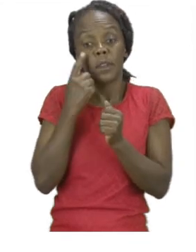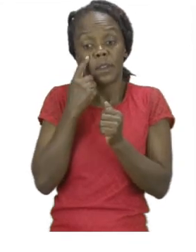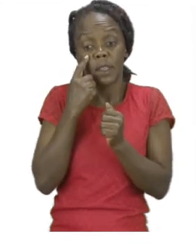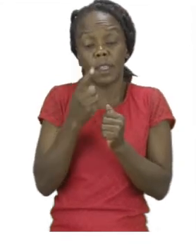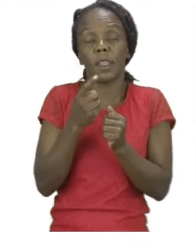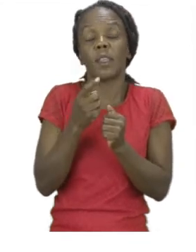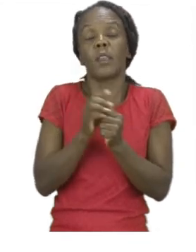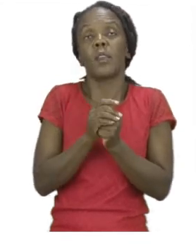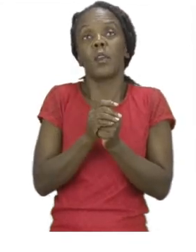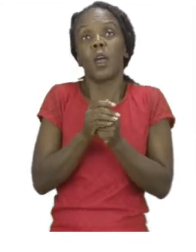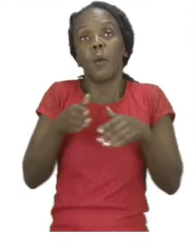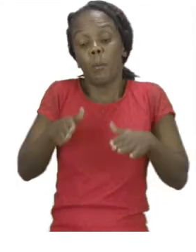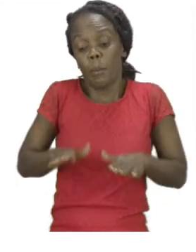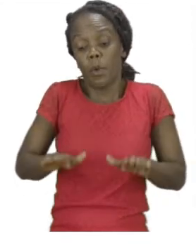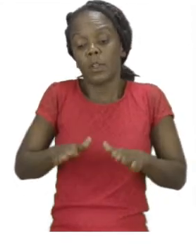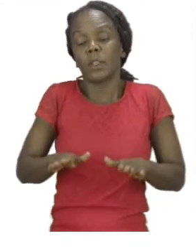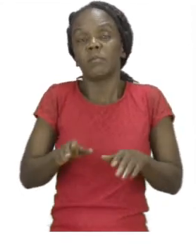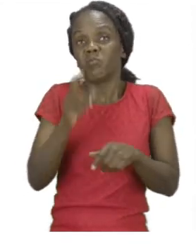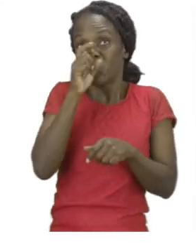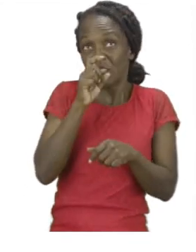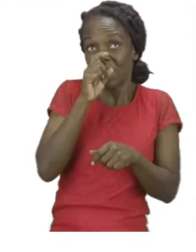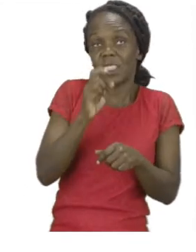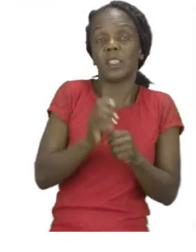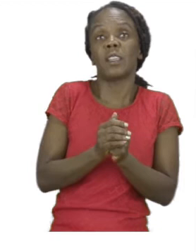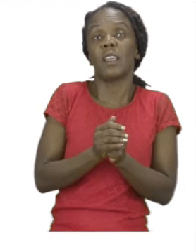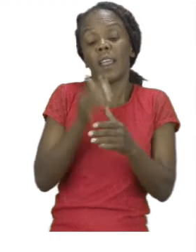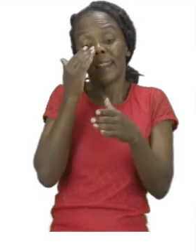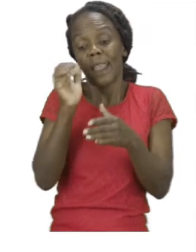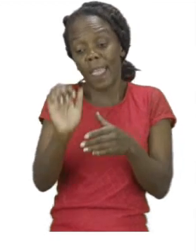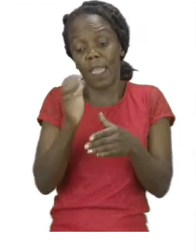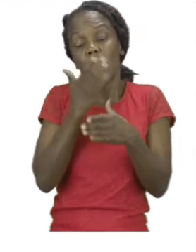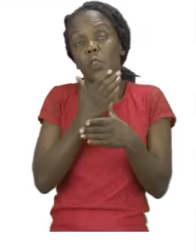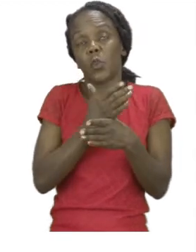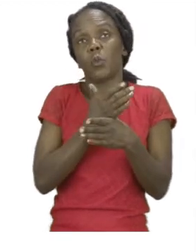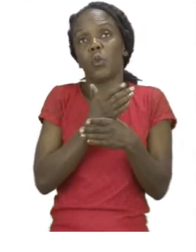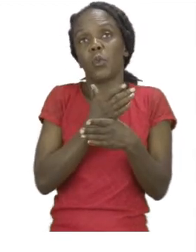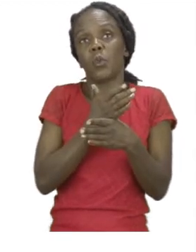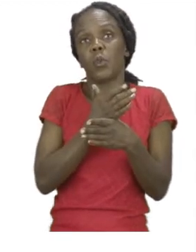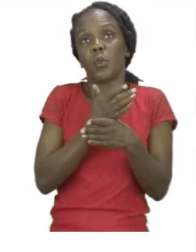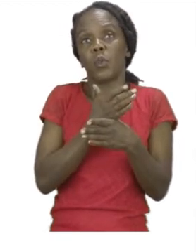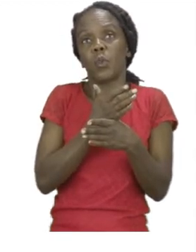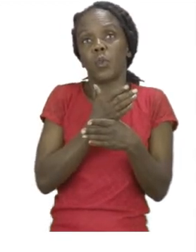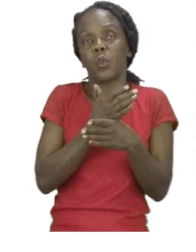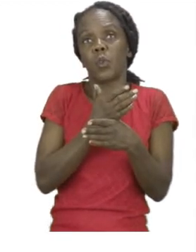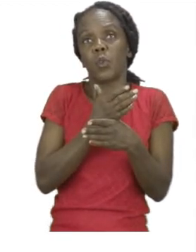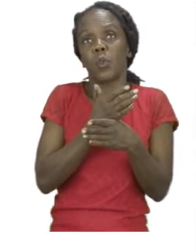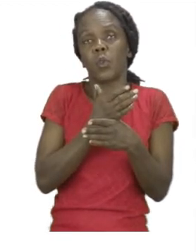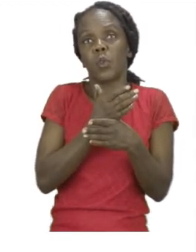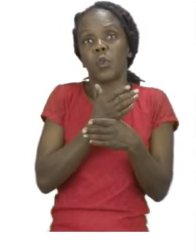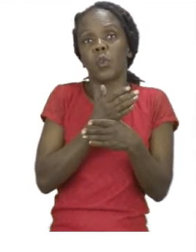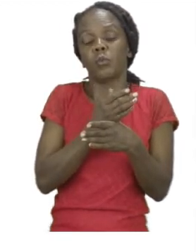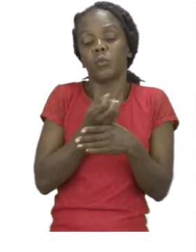little girl, sister, and her job seems to be to feed the